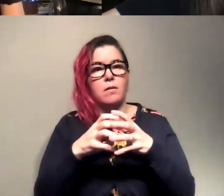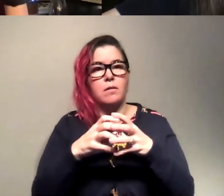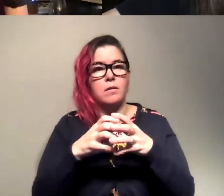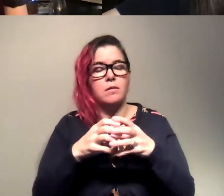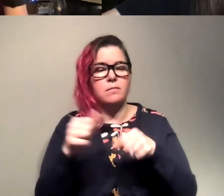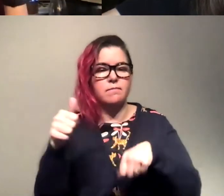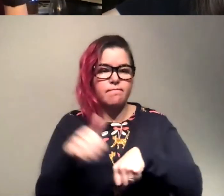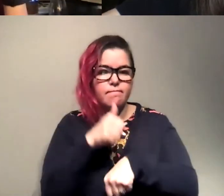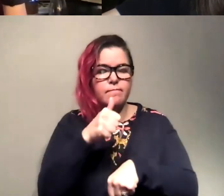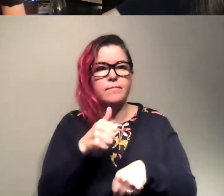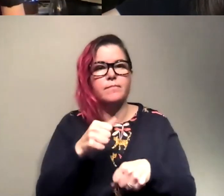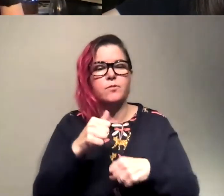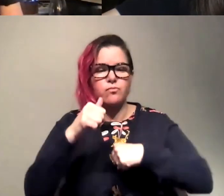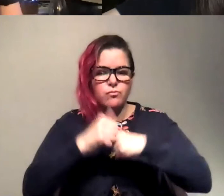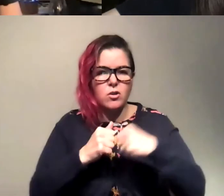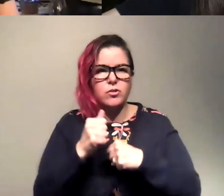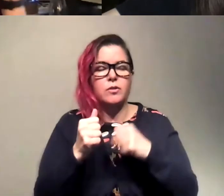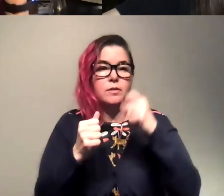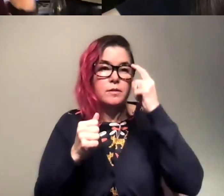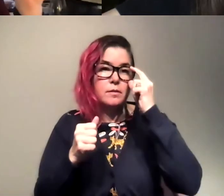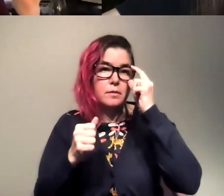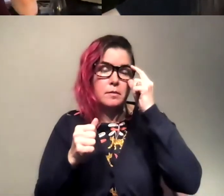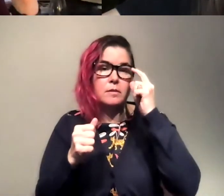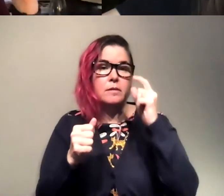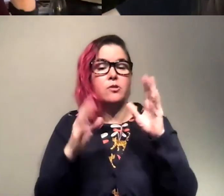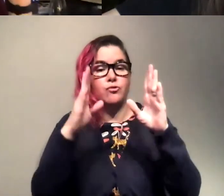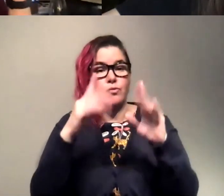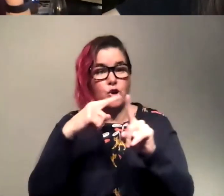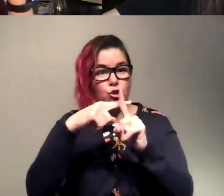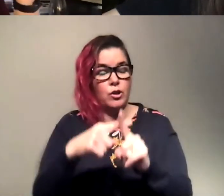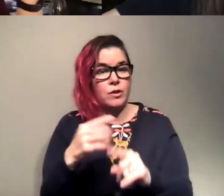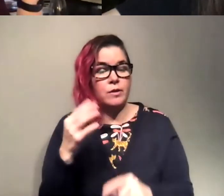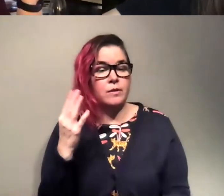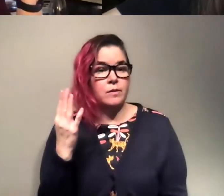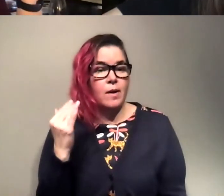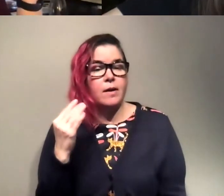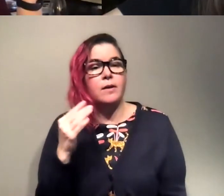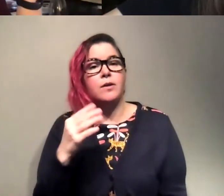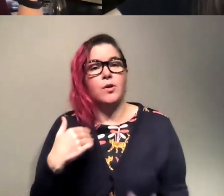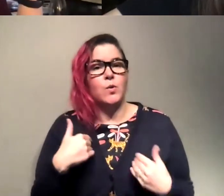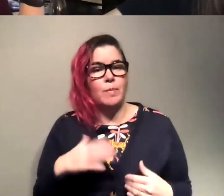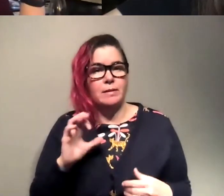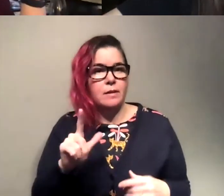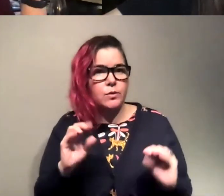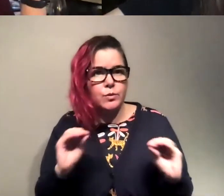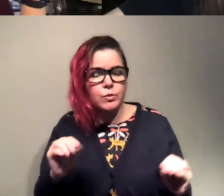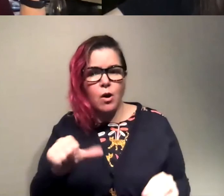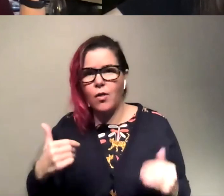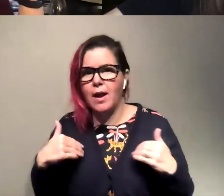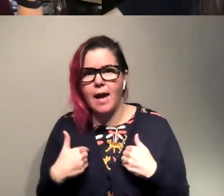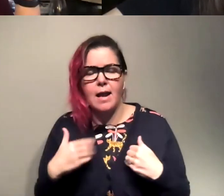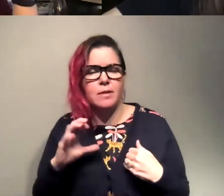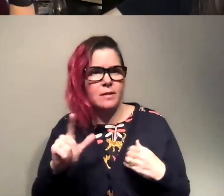rigid and helps give them structure. And it's a great target because human cells don't have it. Other animal cells don't have